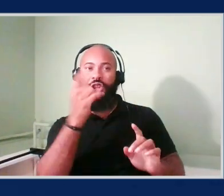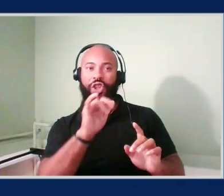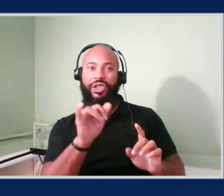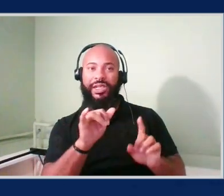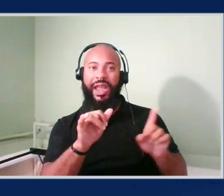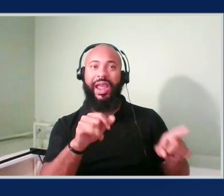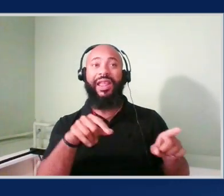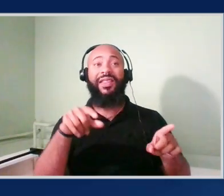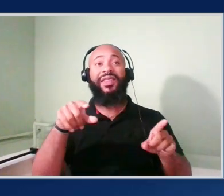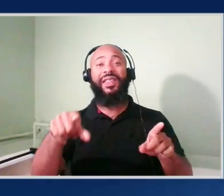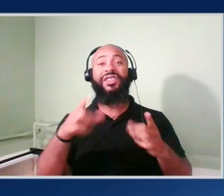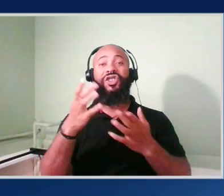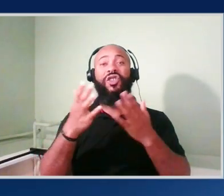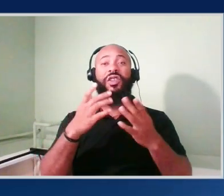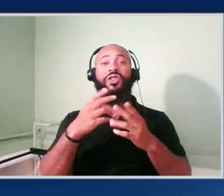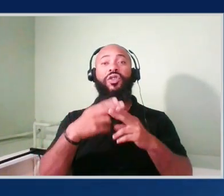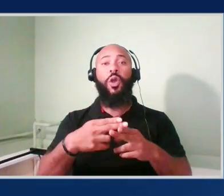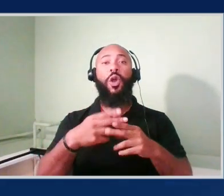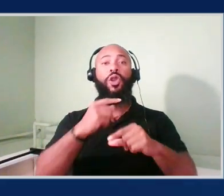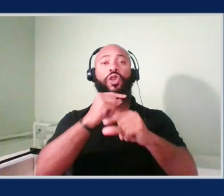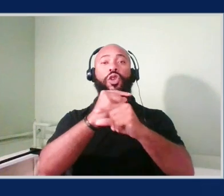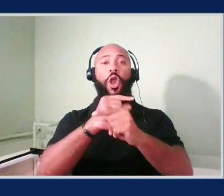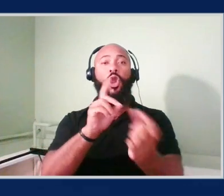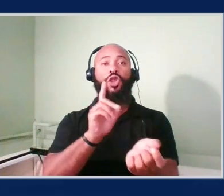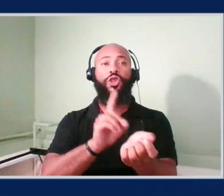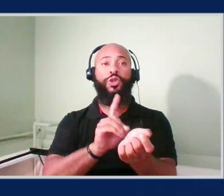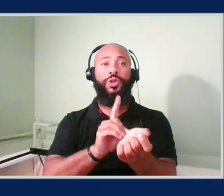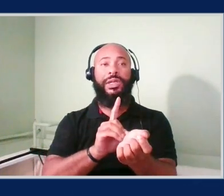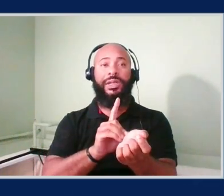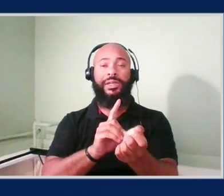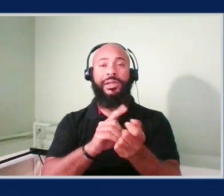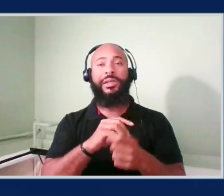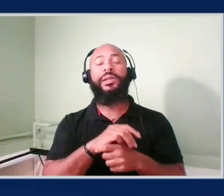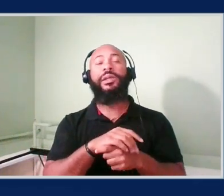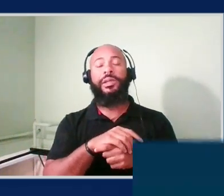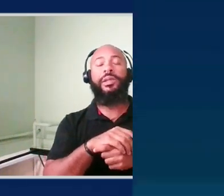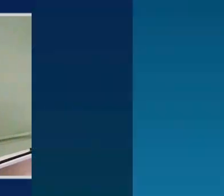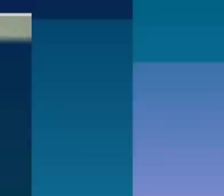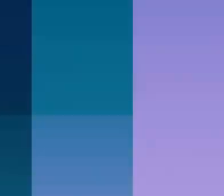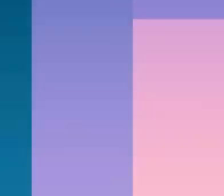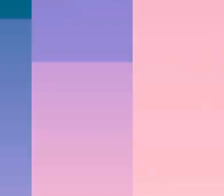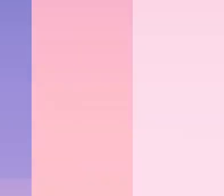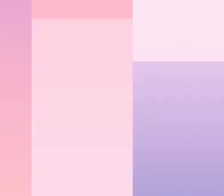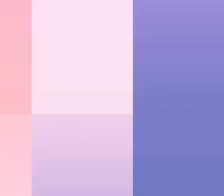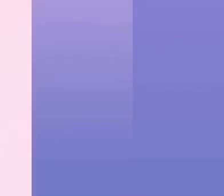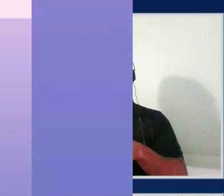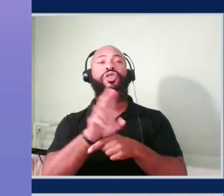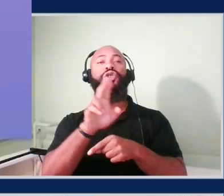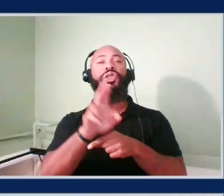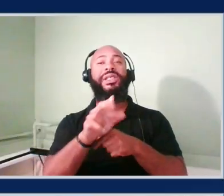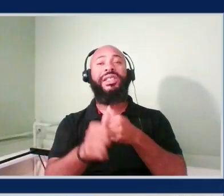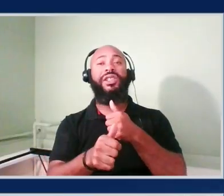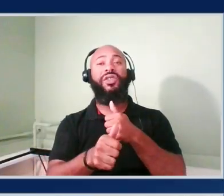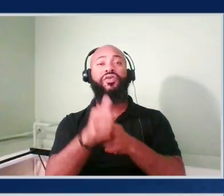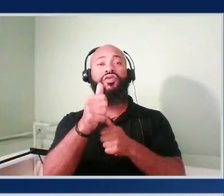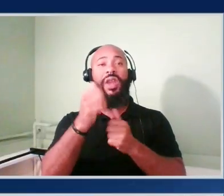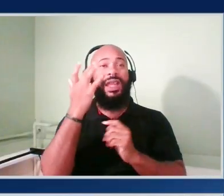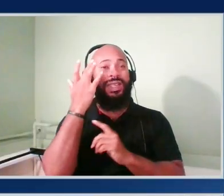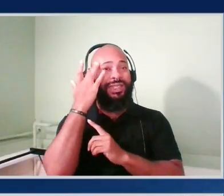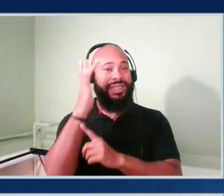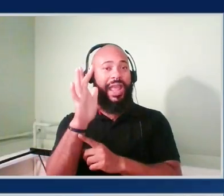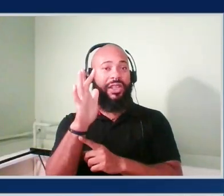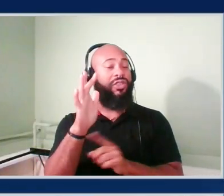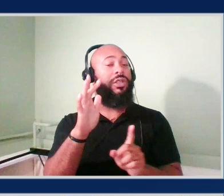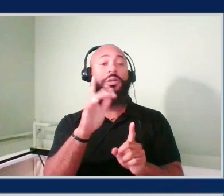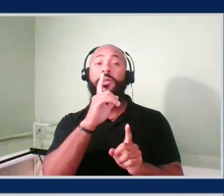called GuardDuty. GuardDuty is, it uses threat intelligence, not only from what we put